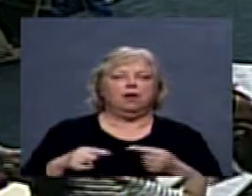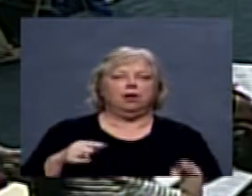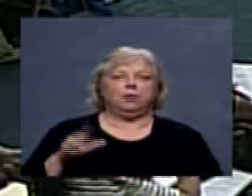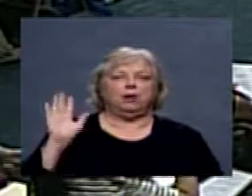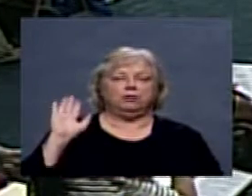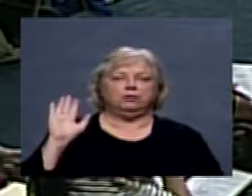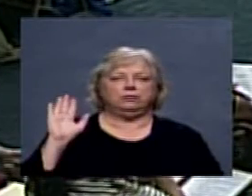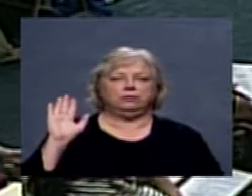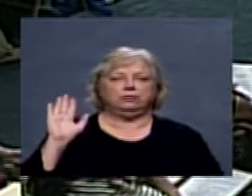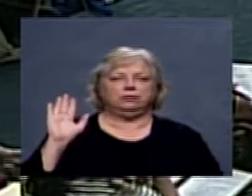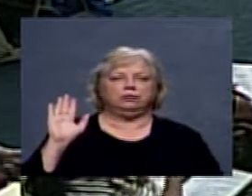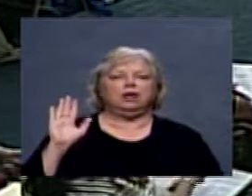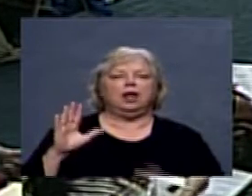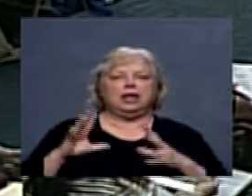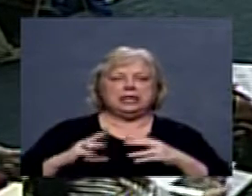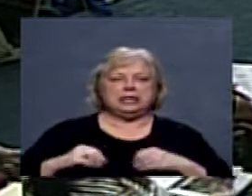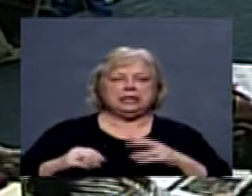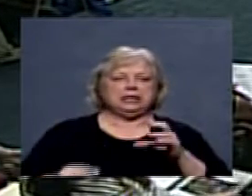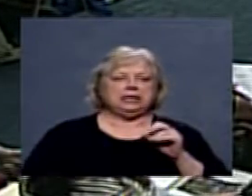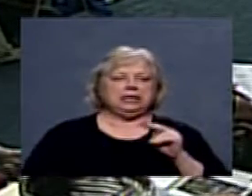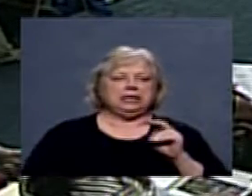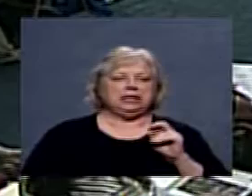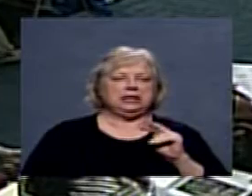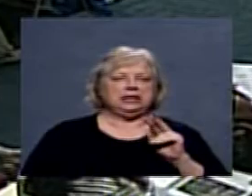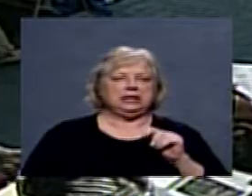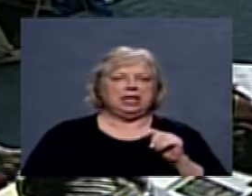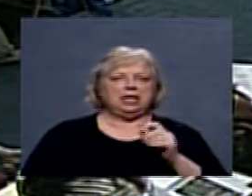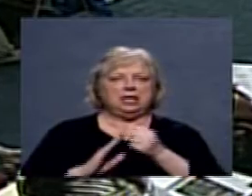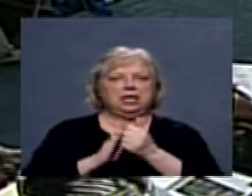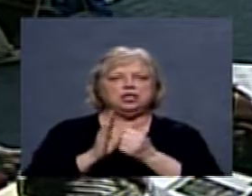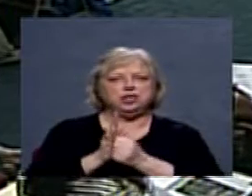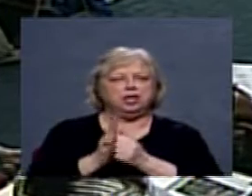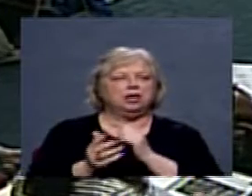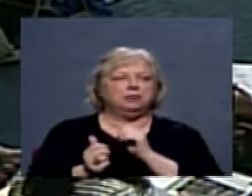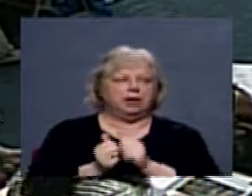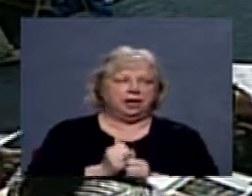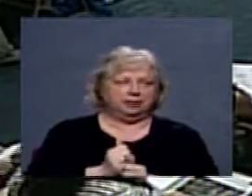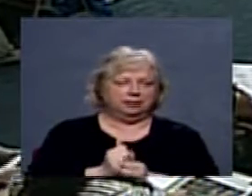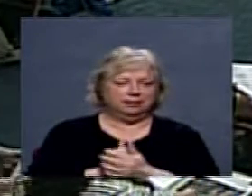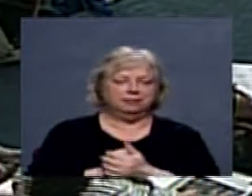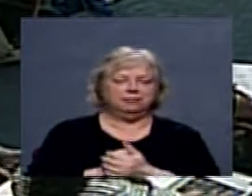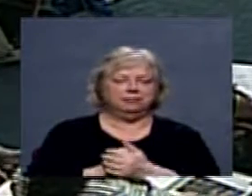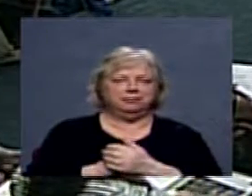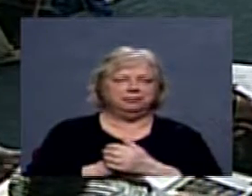All opposed? The consent agenda will pass.